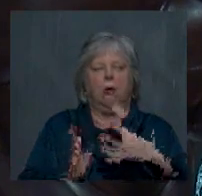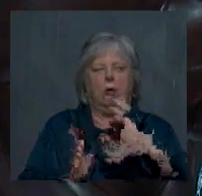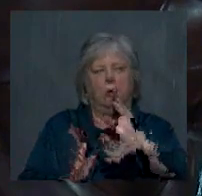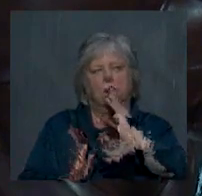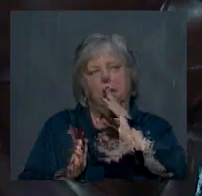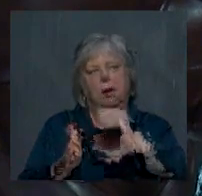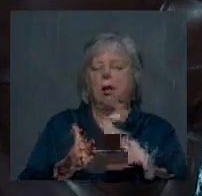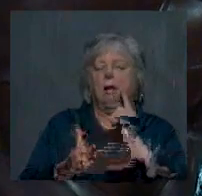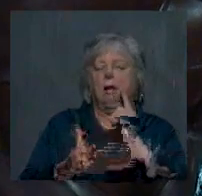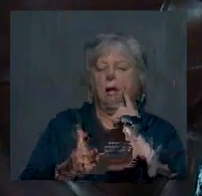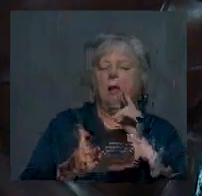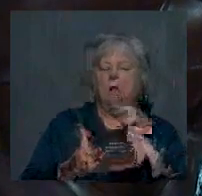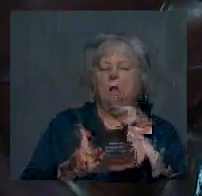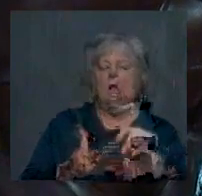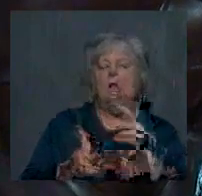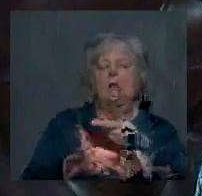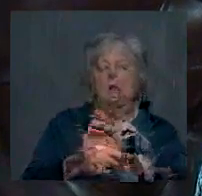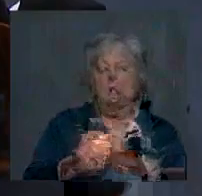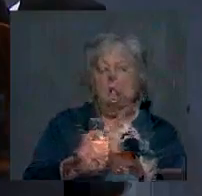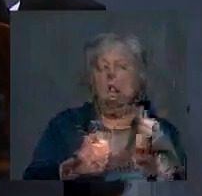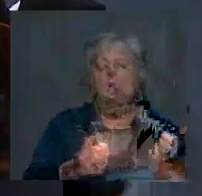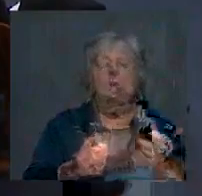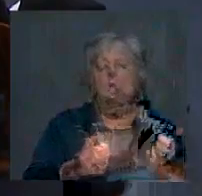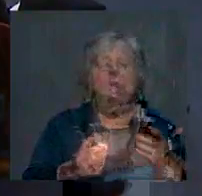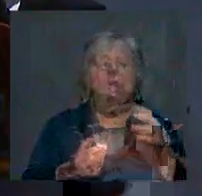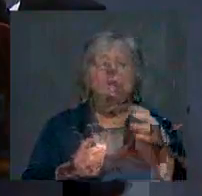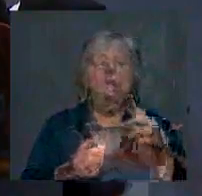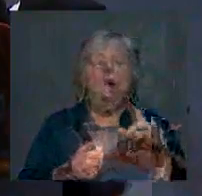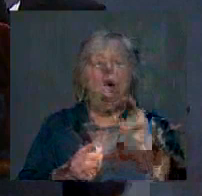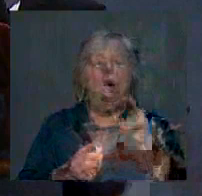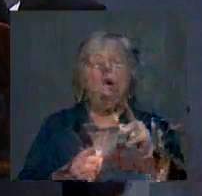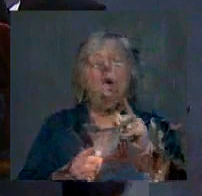Speak against separate. Very well.